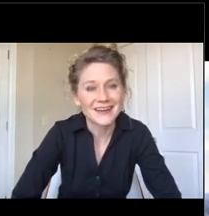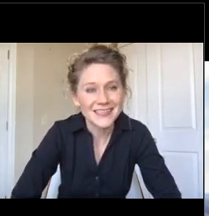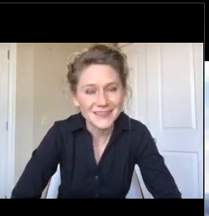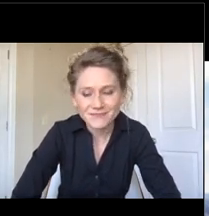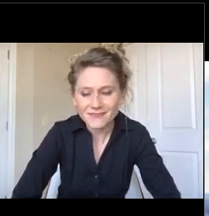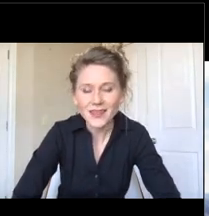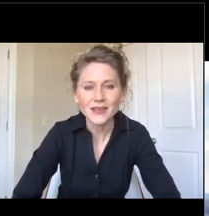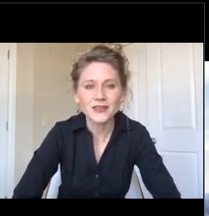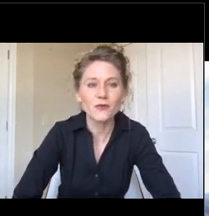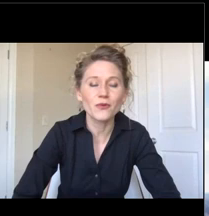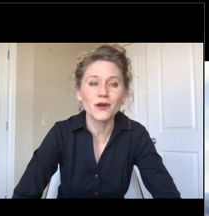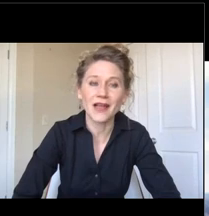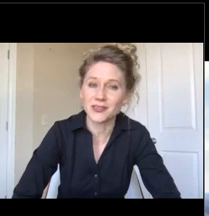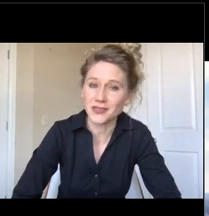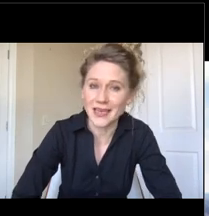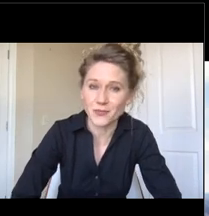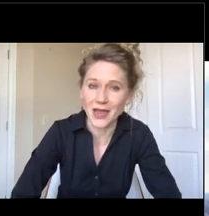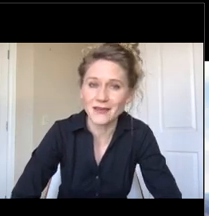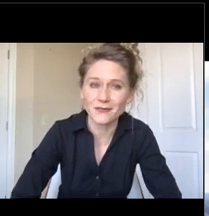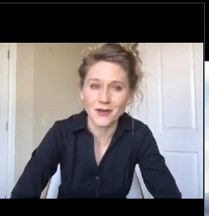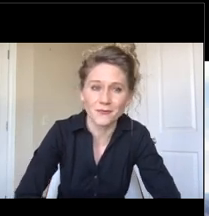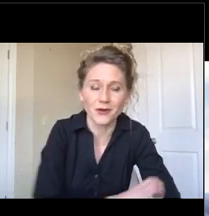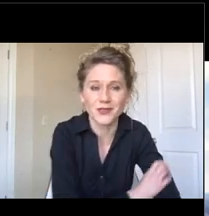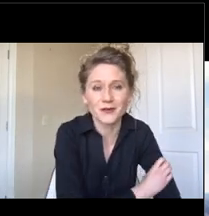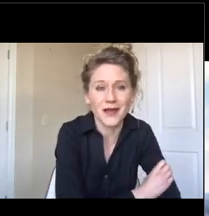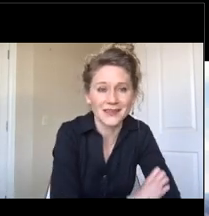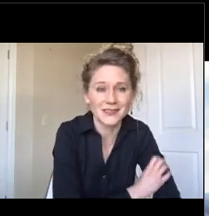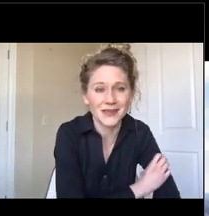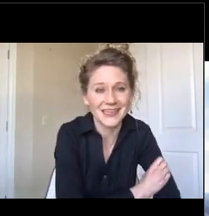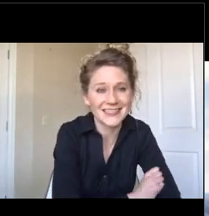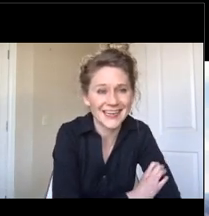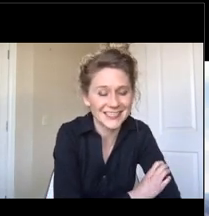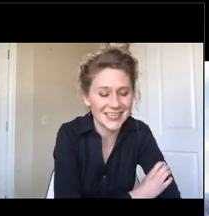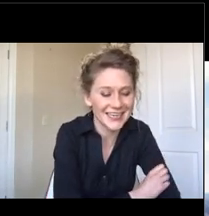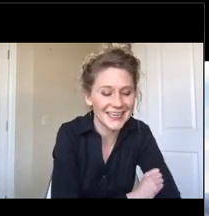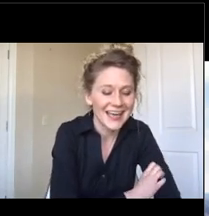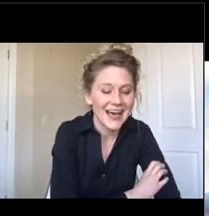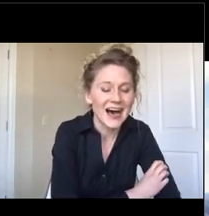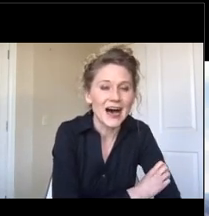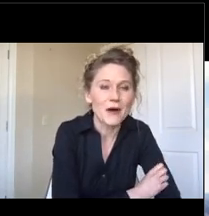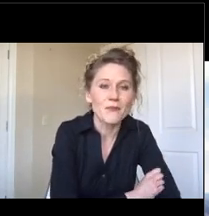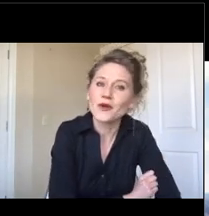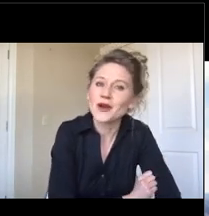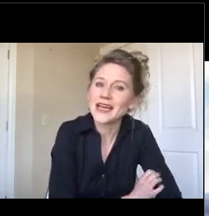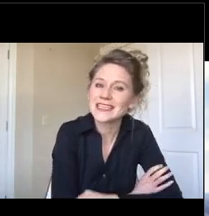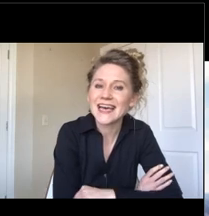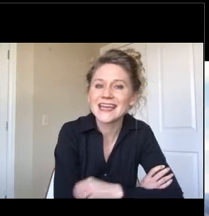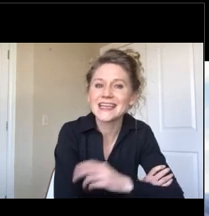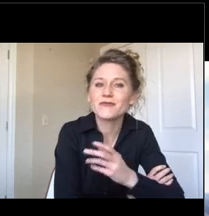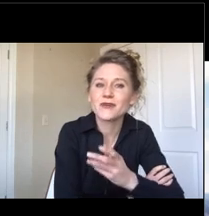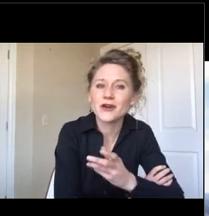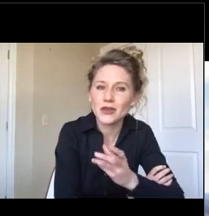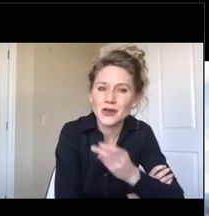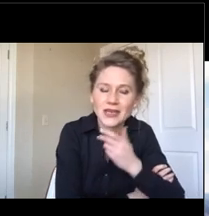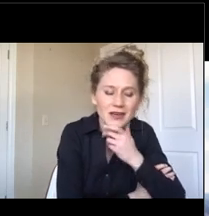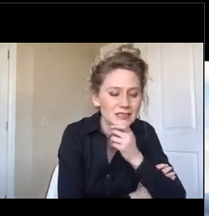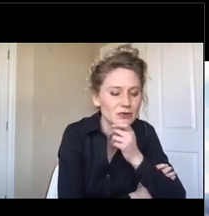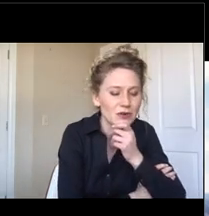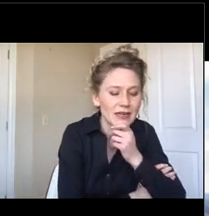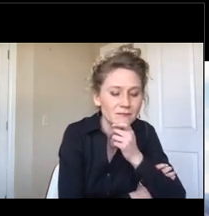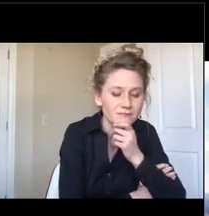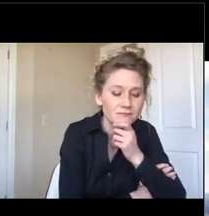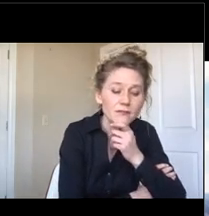in the Sierras. So we're glad you could take a break from motorcycle riding to join us today, Jerry. We're excited for you to